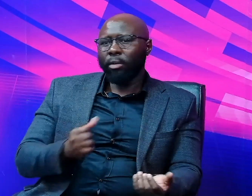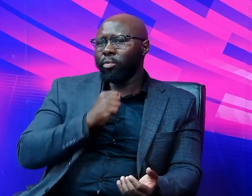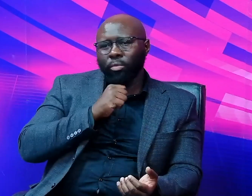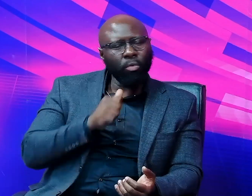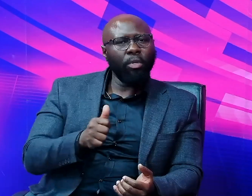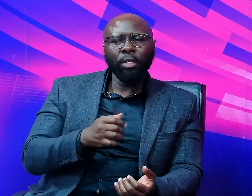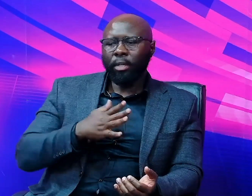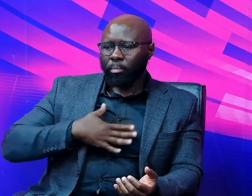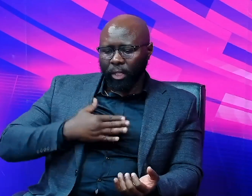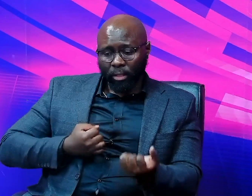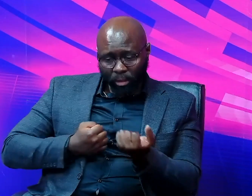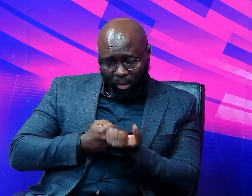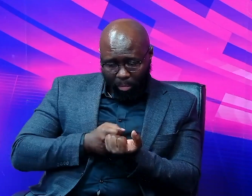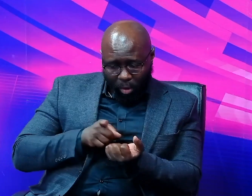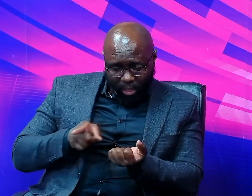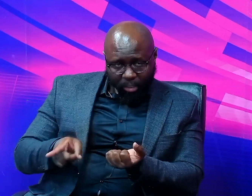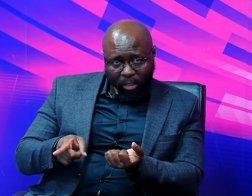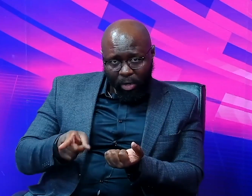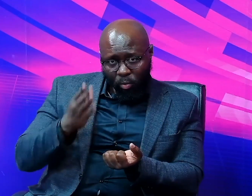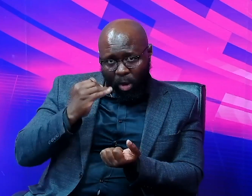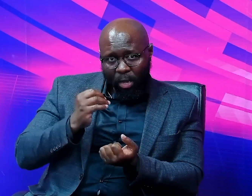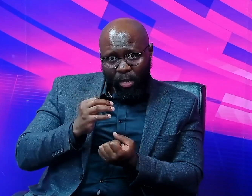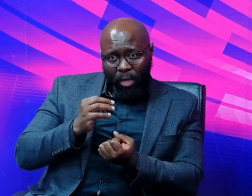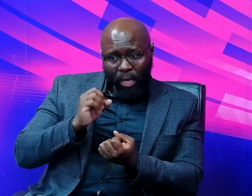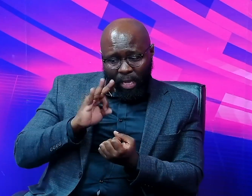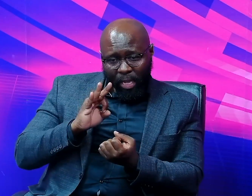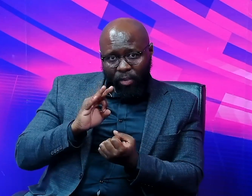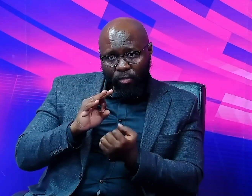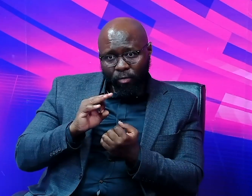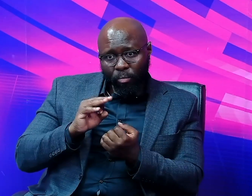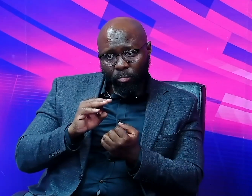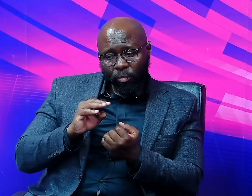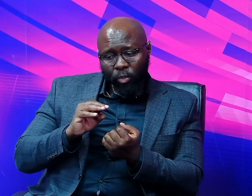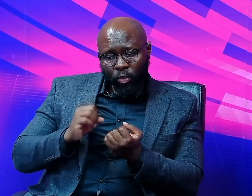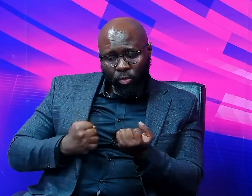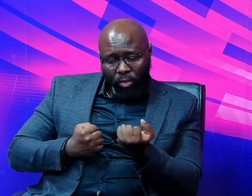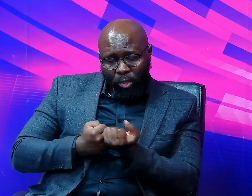neglect your child. Do not neglect. Please support this child, because